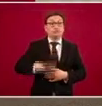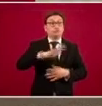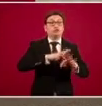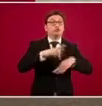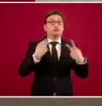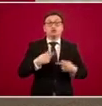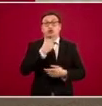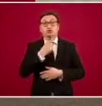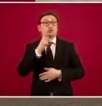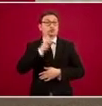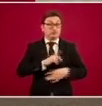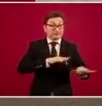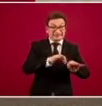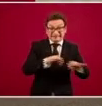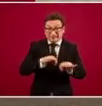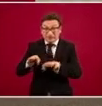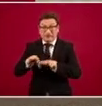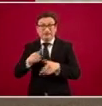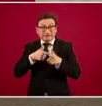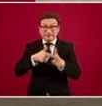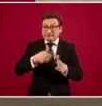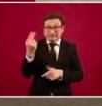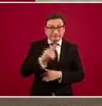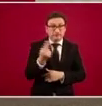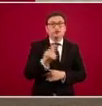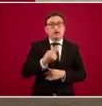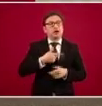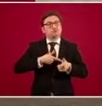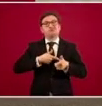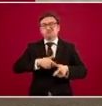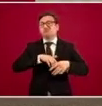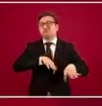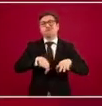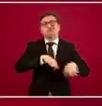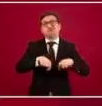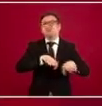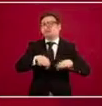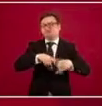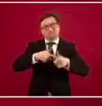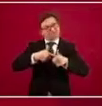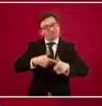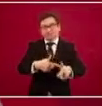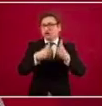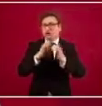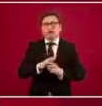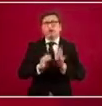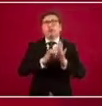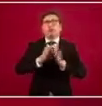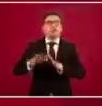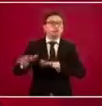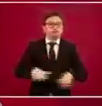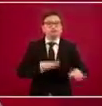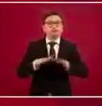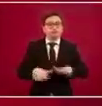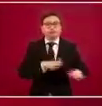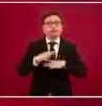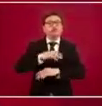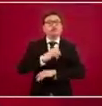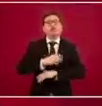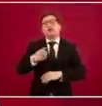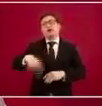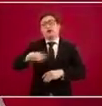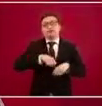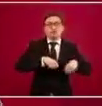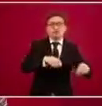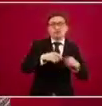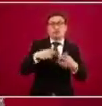concern, and we want to talk to those people through you. These people who have continued to